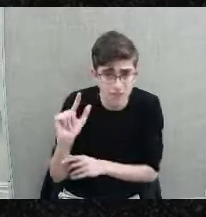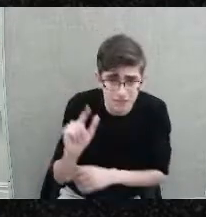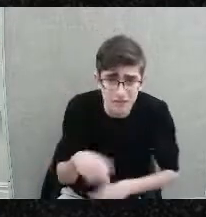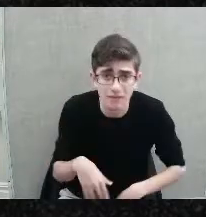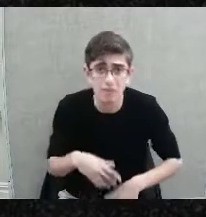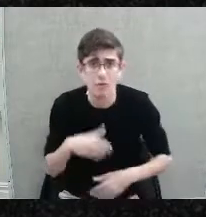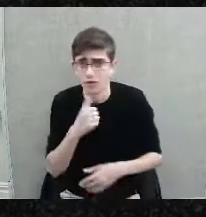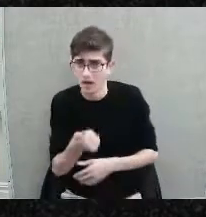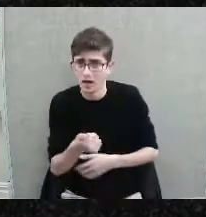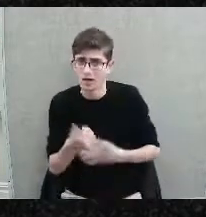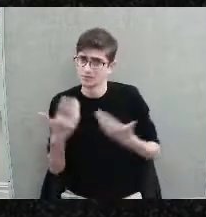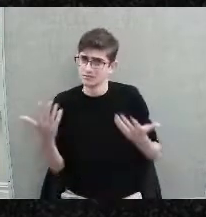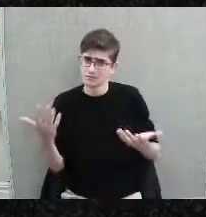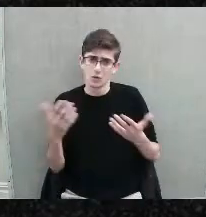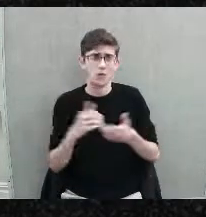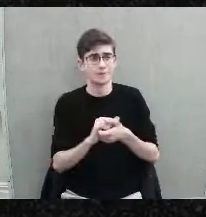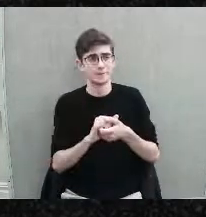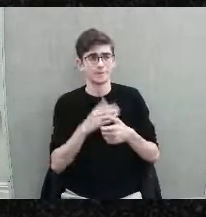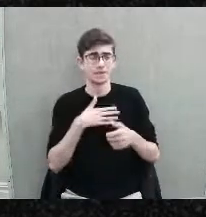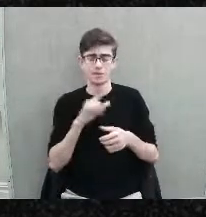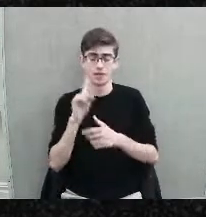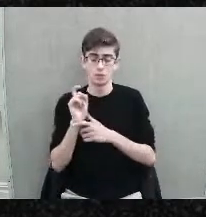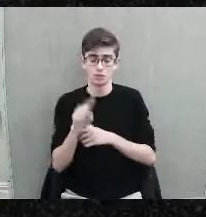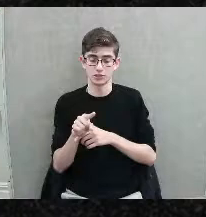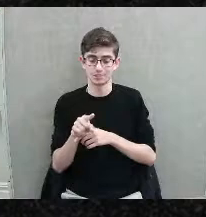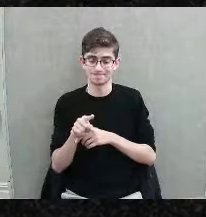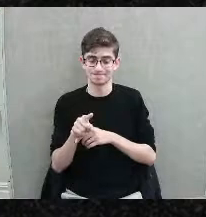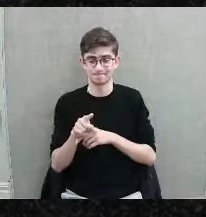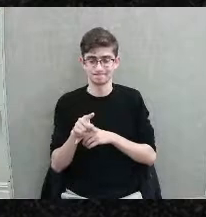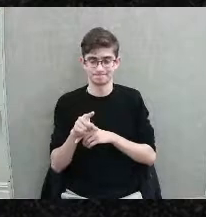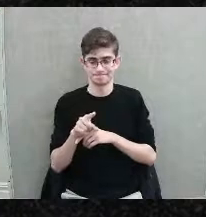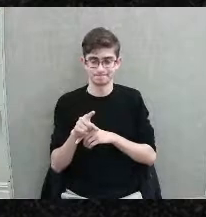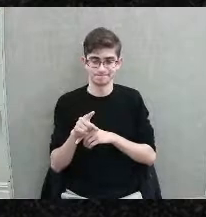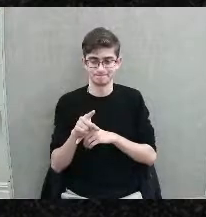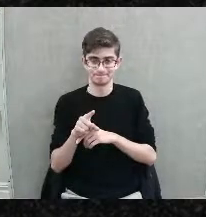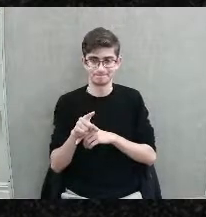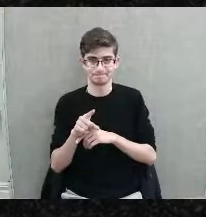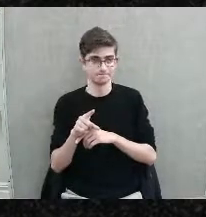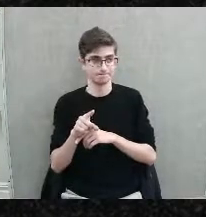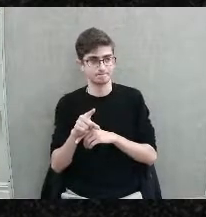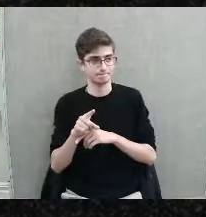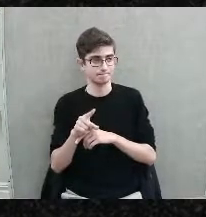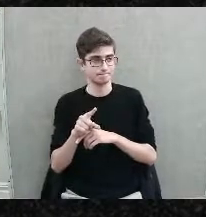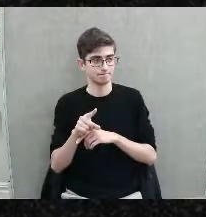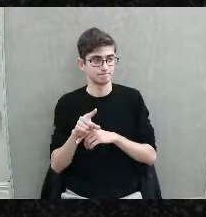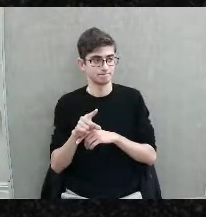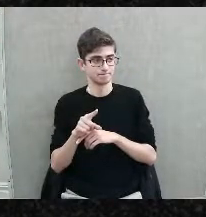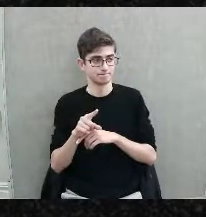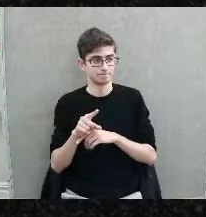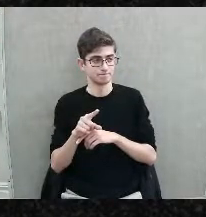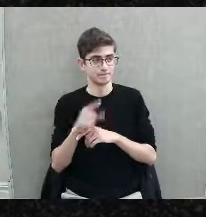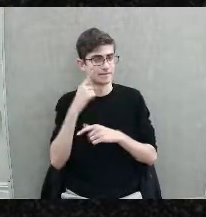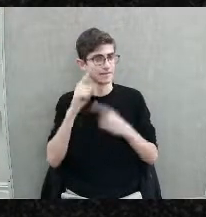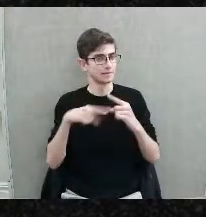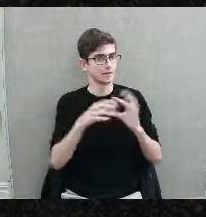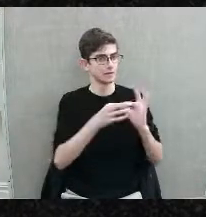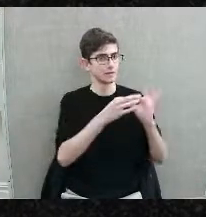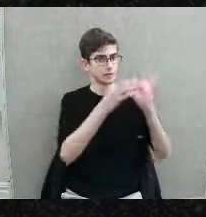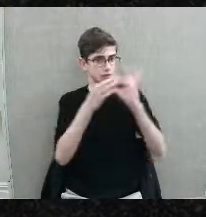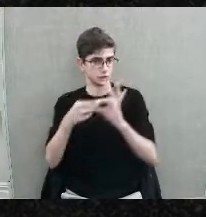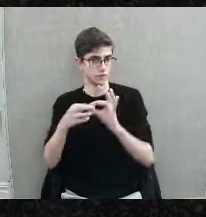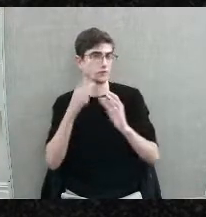And so the question that I have really is, you know, if the continuity of